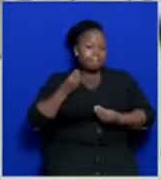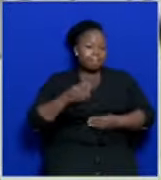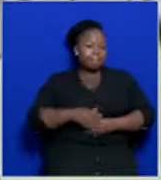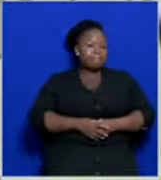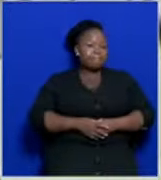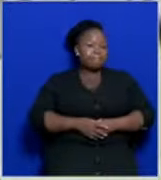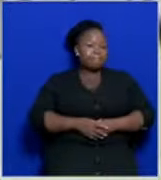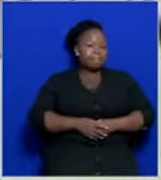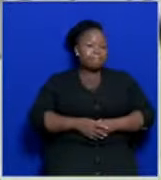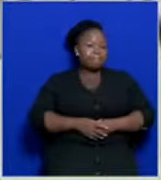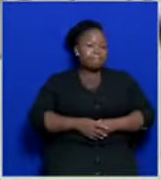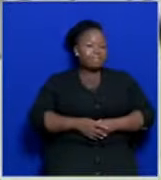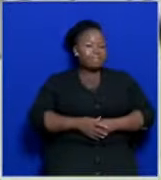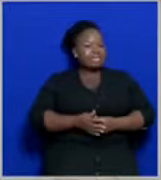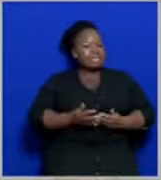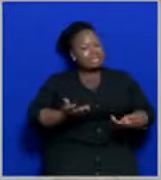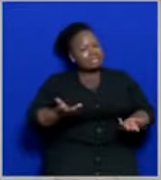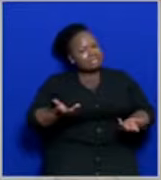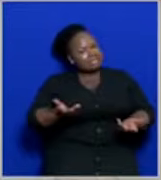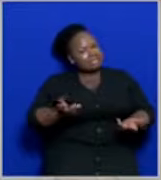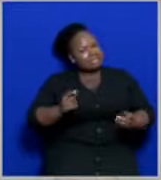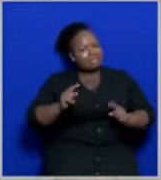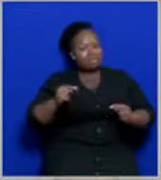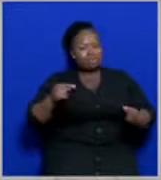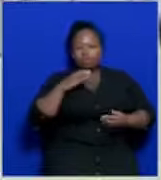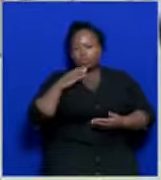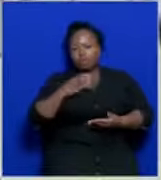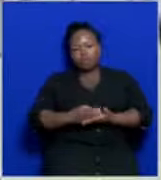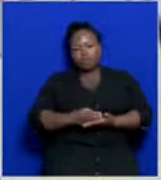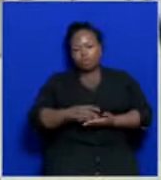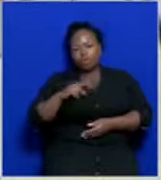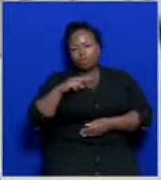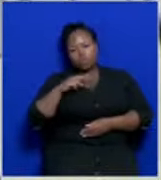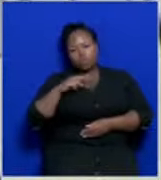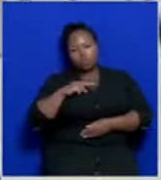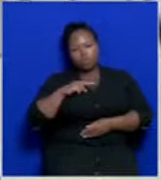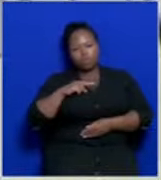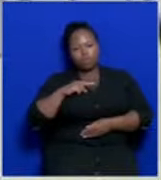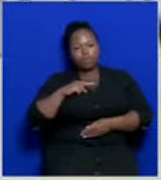I cannot confirm that because there was